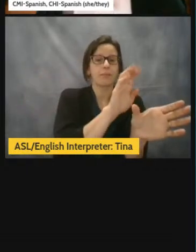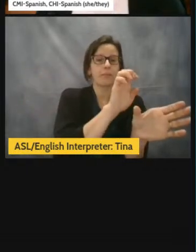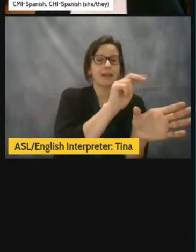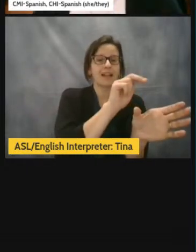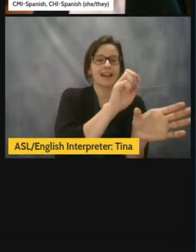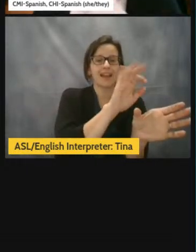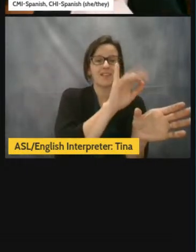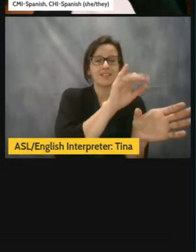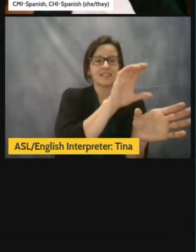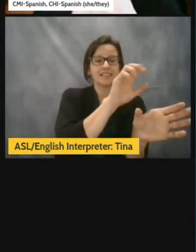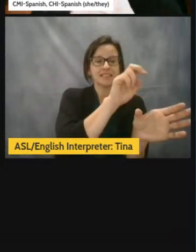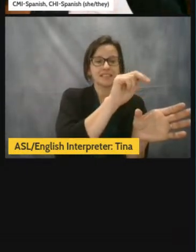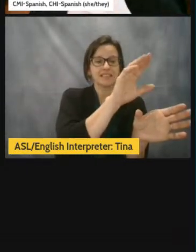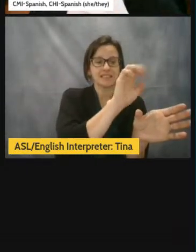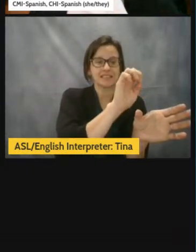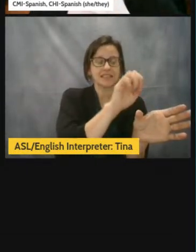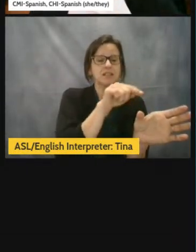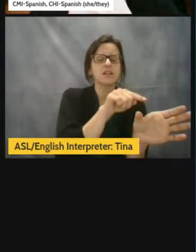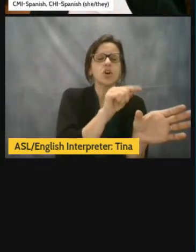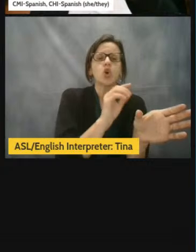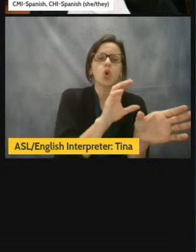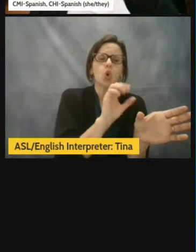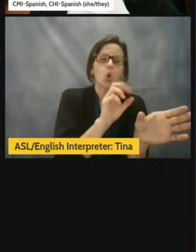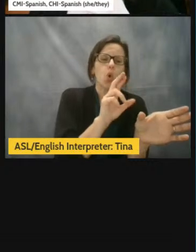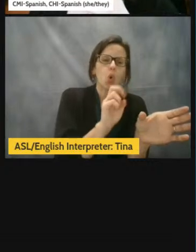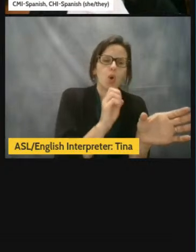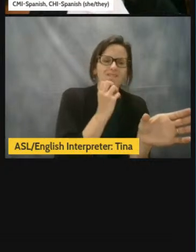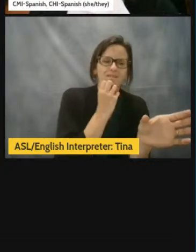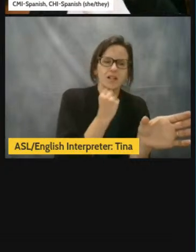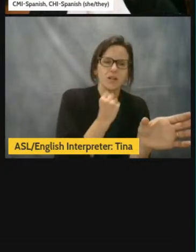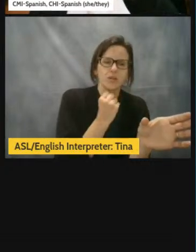is a core value in the